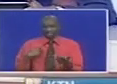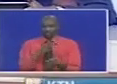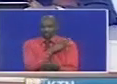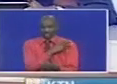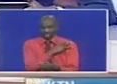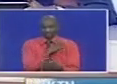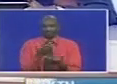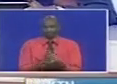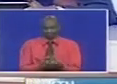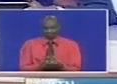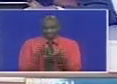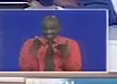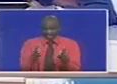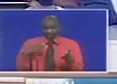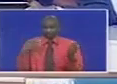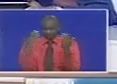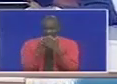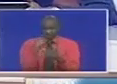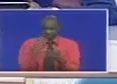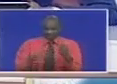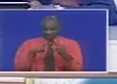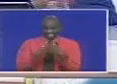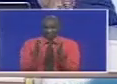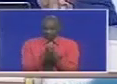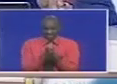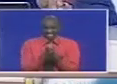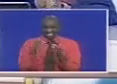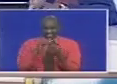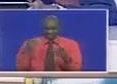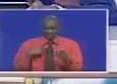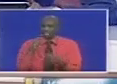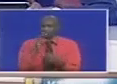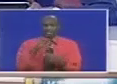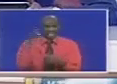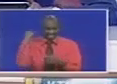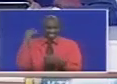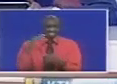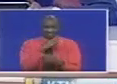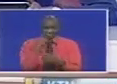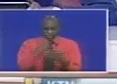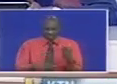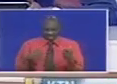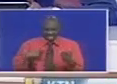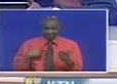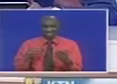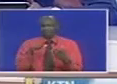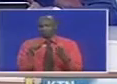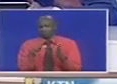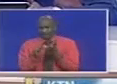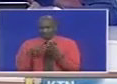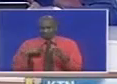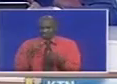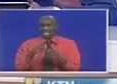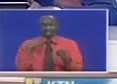William Silla. Now, tonight, we begin with something we reported on last evening, which did gain a lot of traction, and we saw a